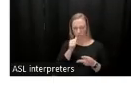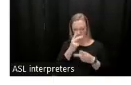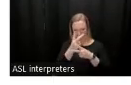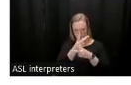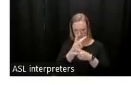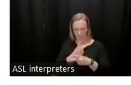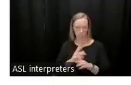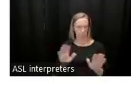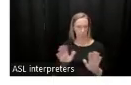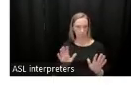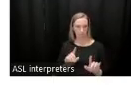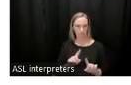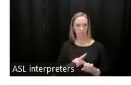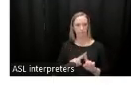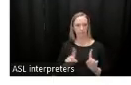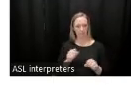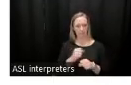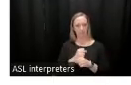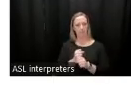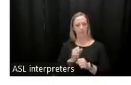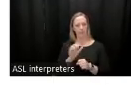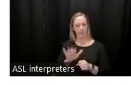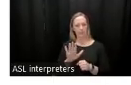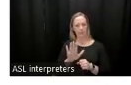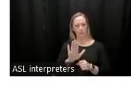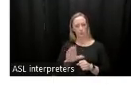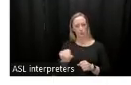yes, make it your own. Right.